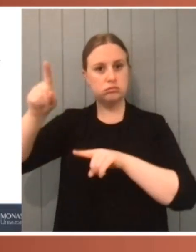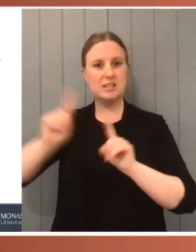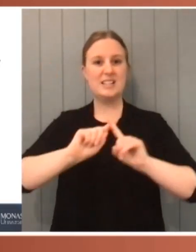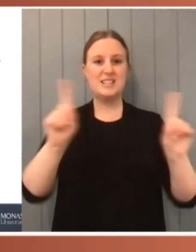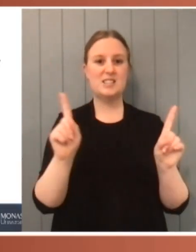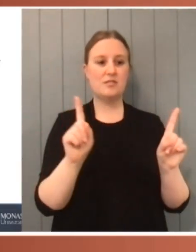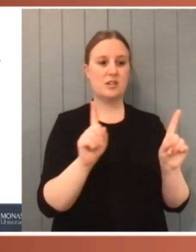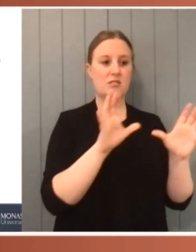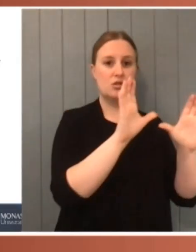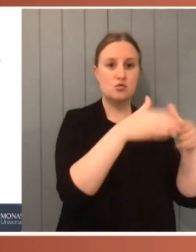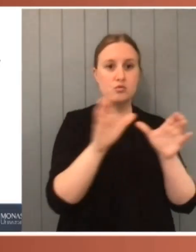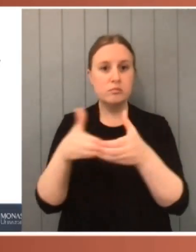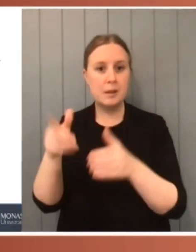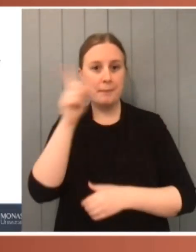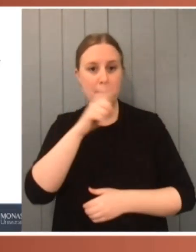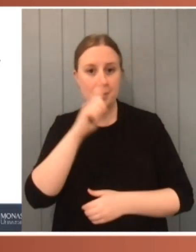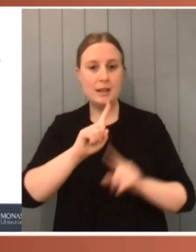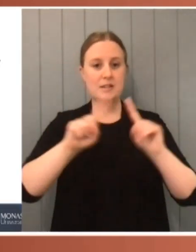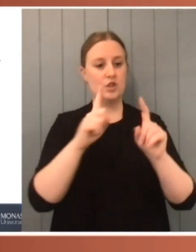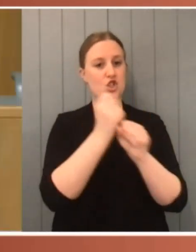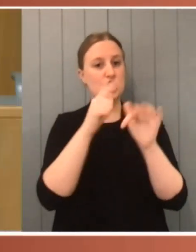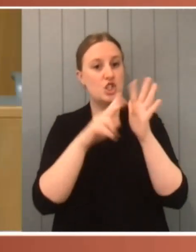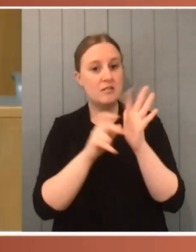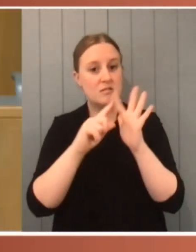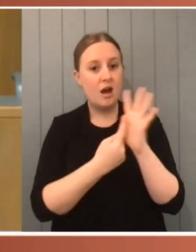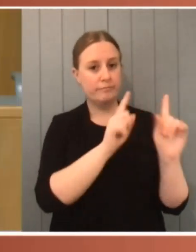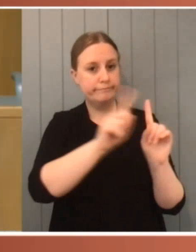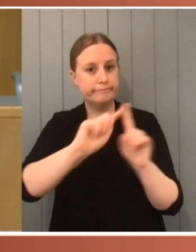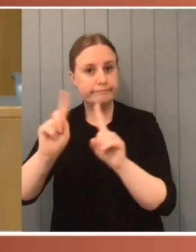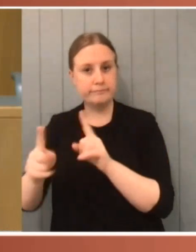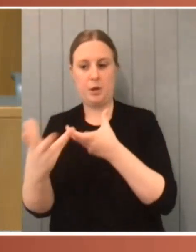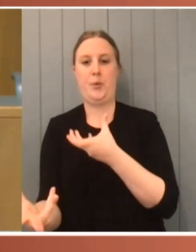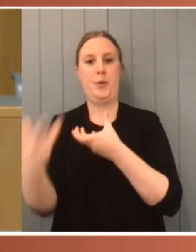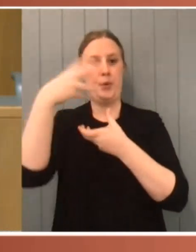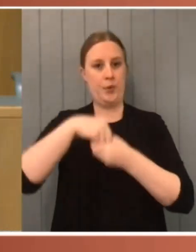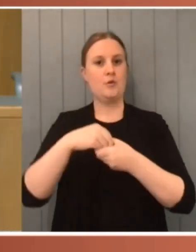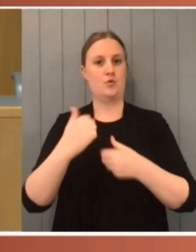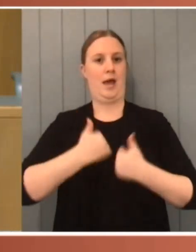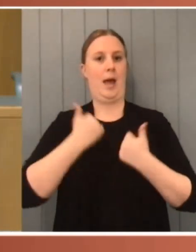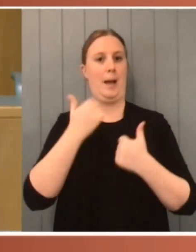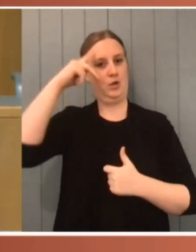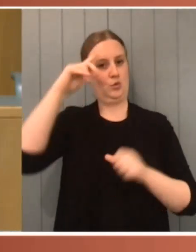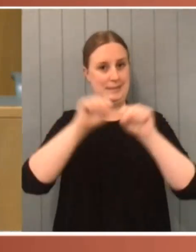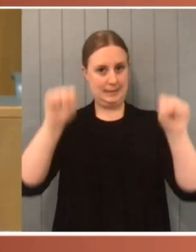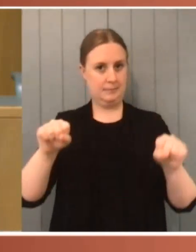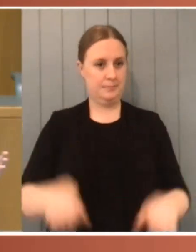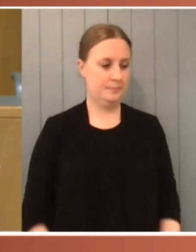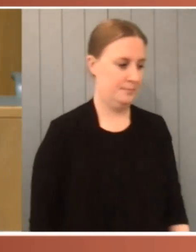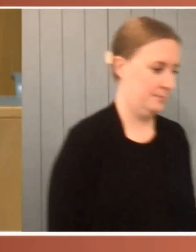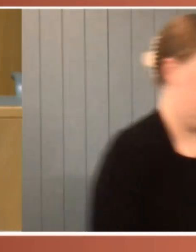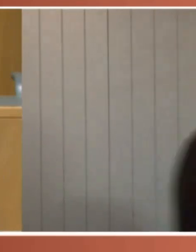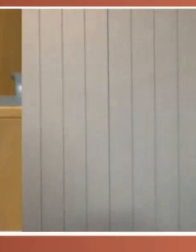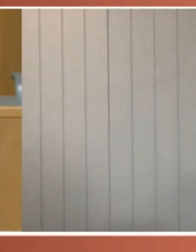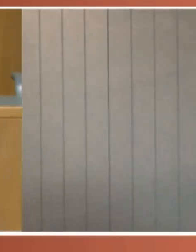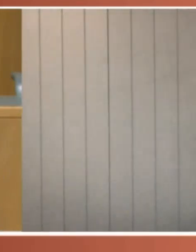vote, and therefore that their voices are heard in the political system. Another important argument is that compulsory voting facilitates the